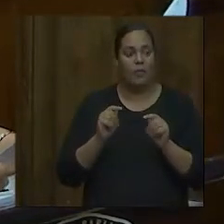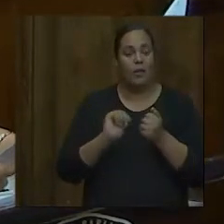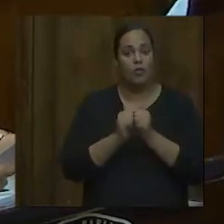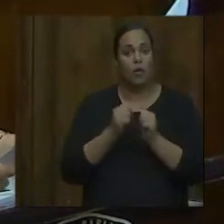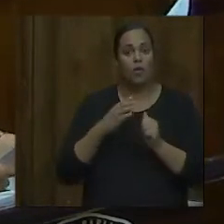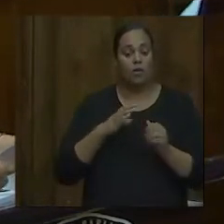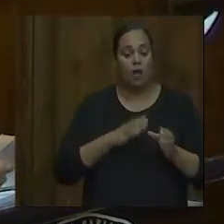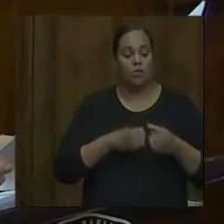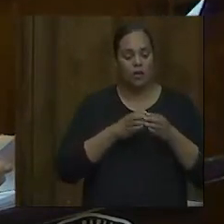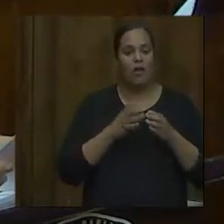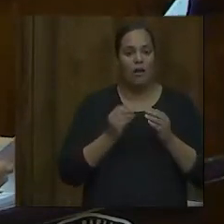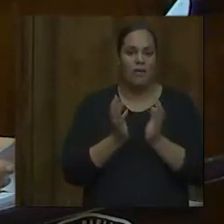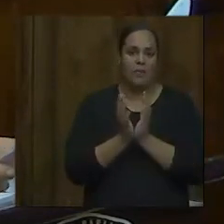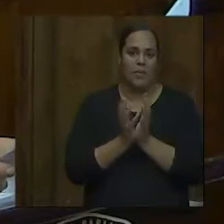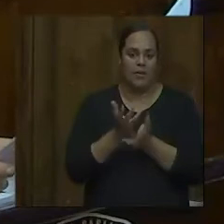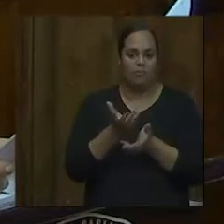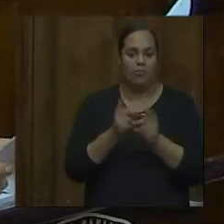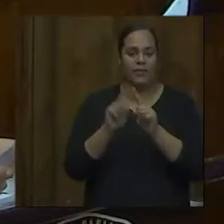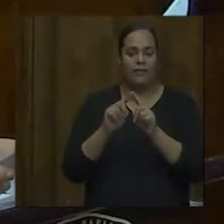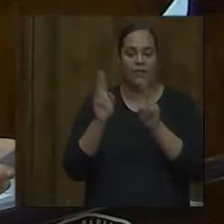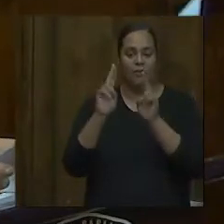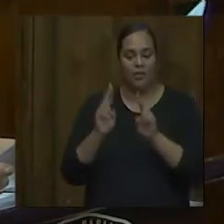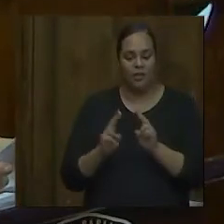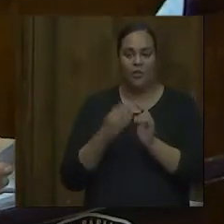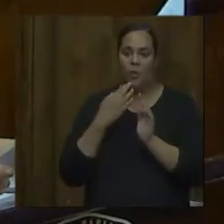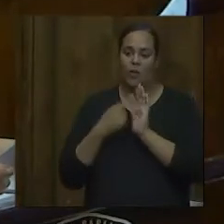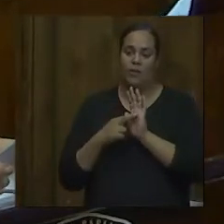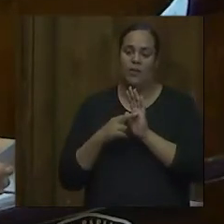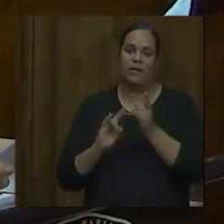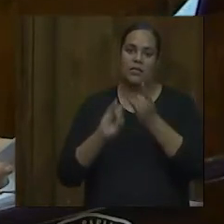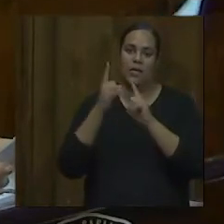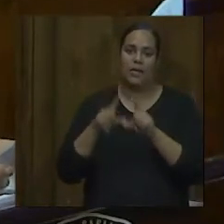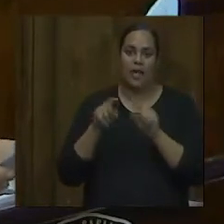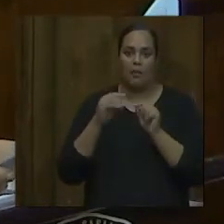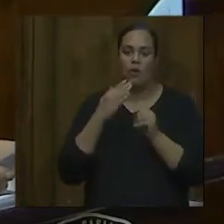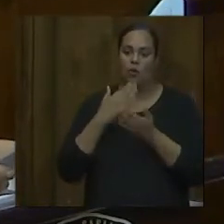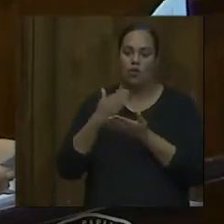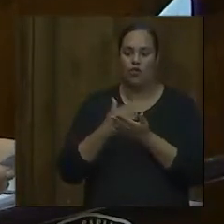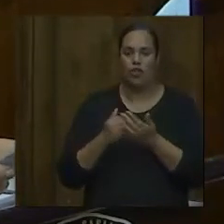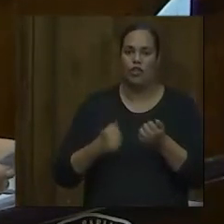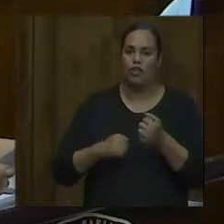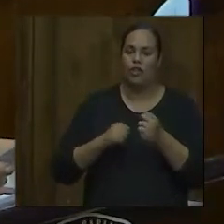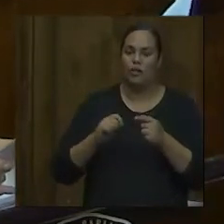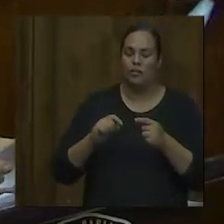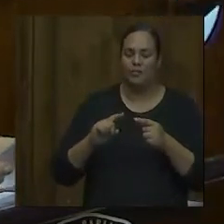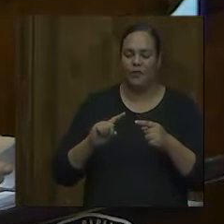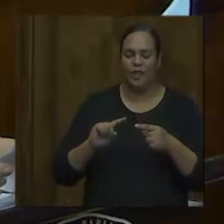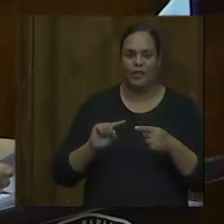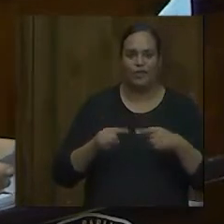Council held a meeting with the federations with representation from the City of Cape Town, sharing challenges and